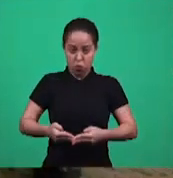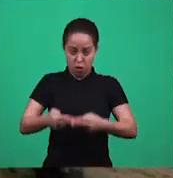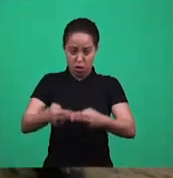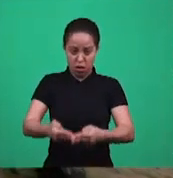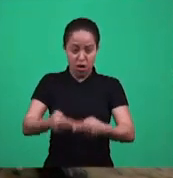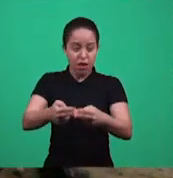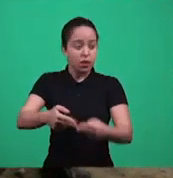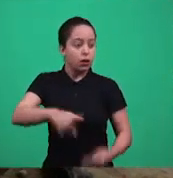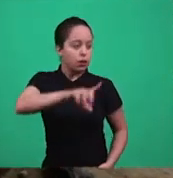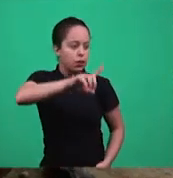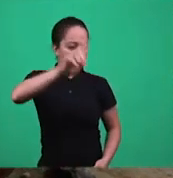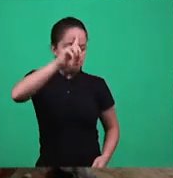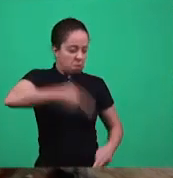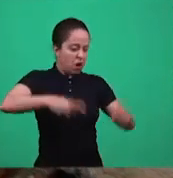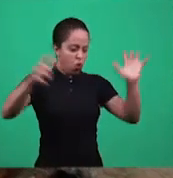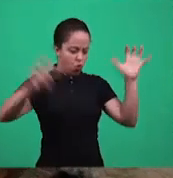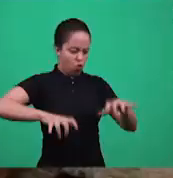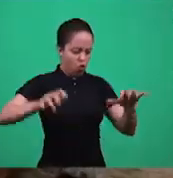As it was in the day of Noah,